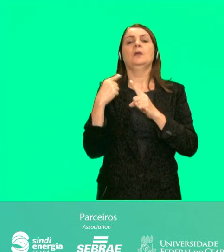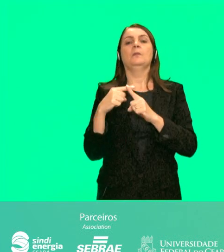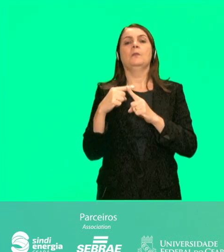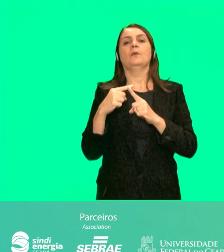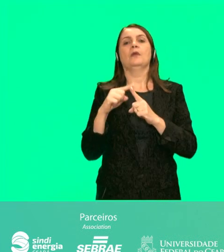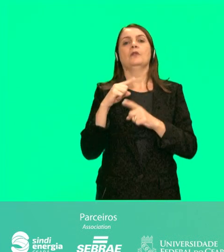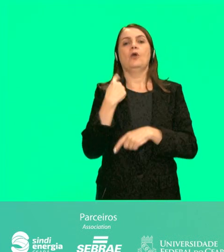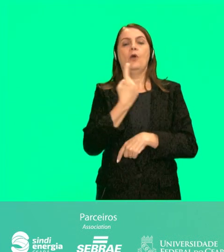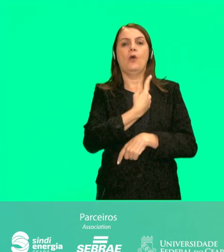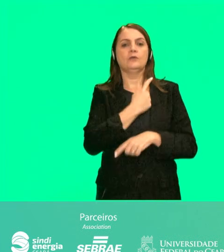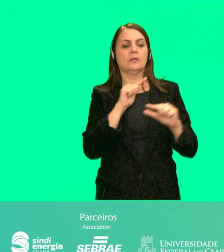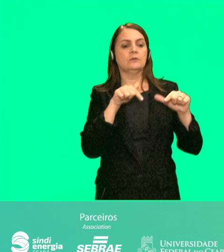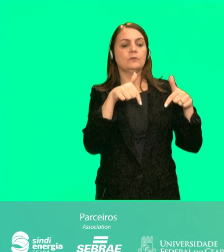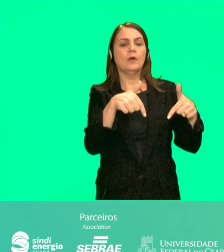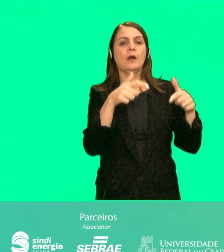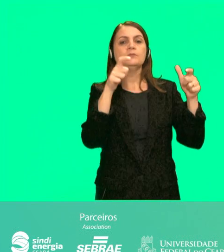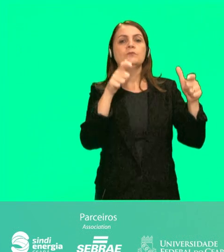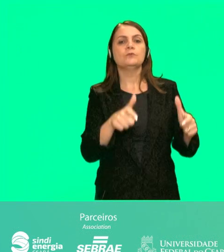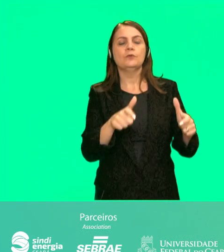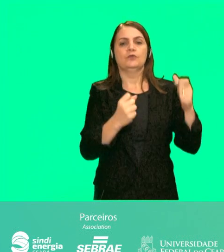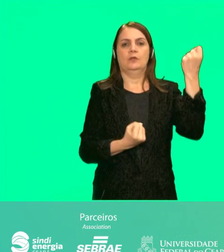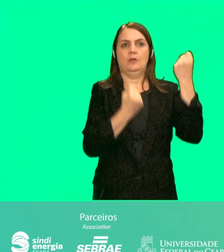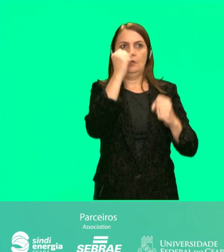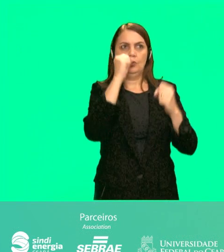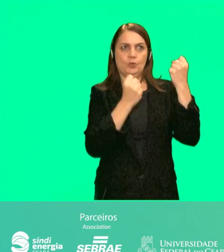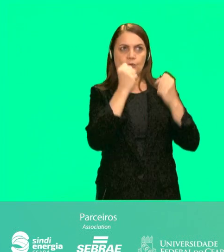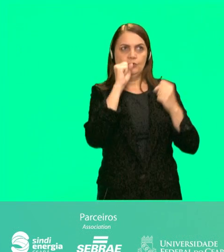with chloride